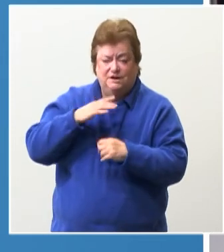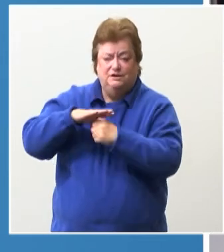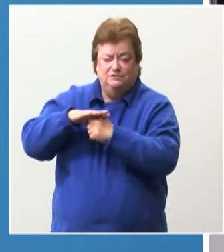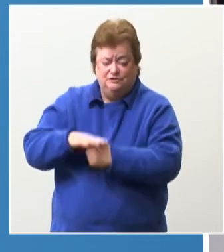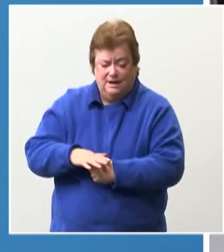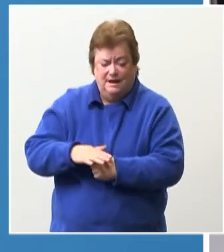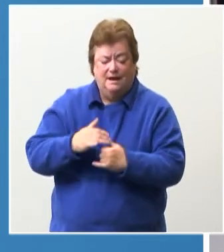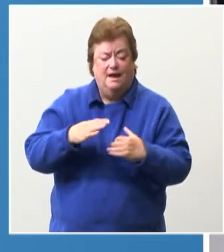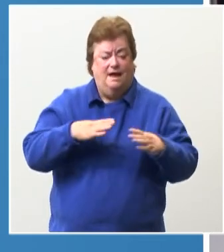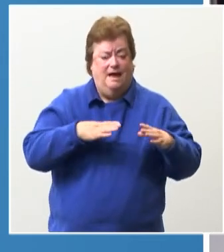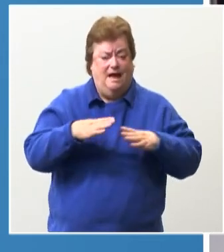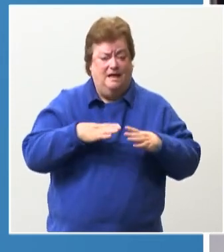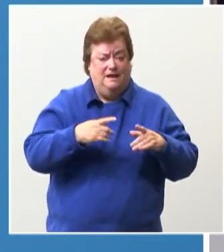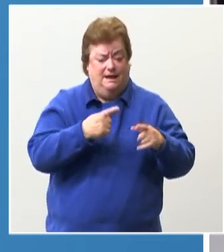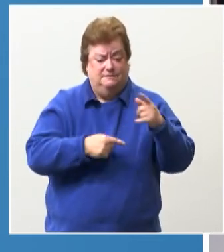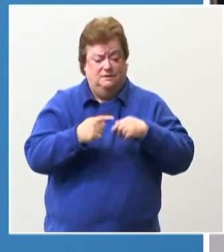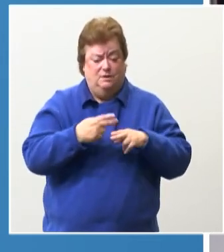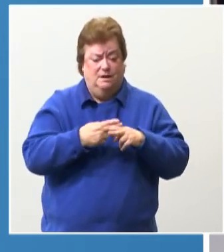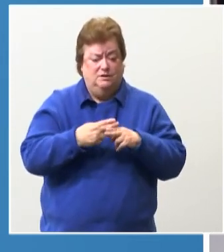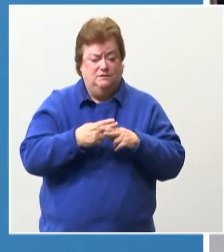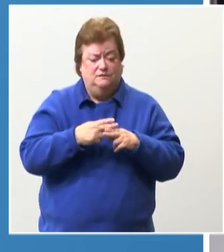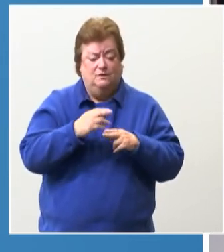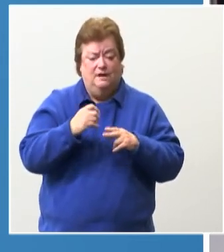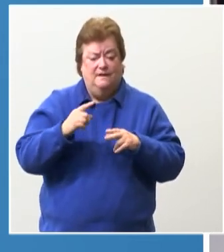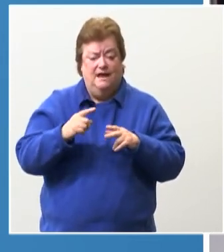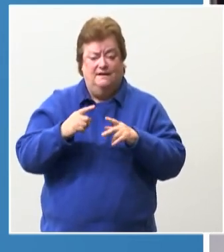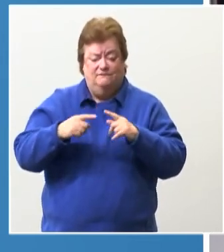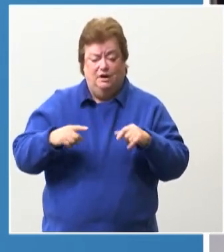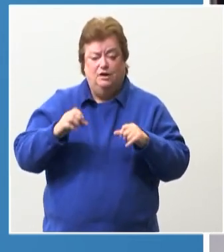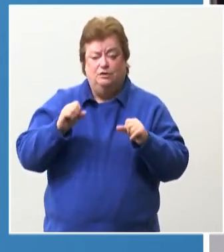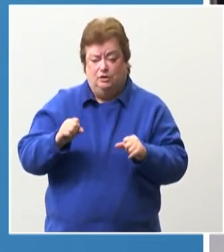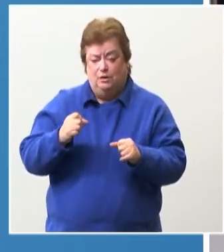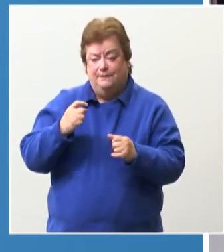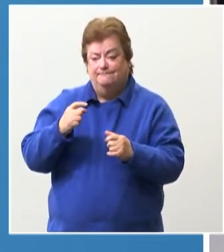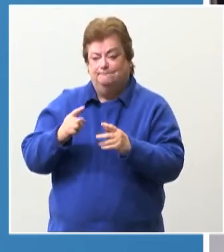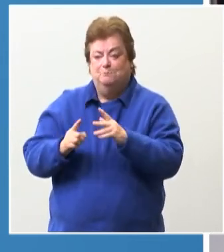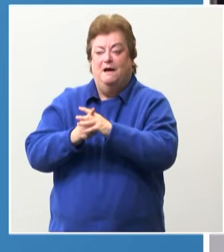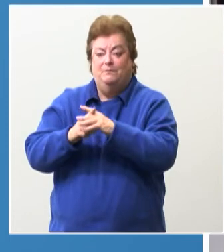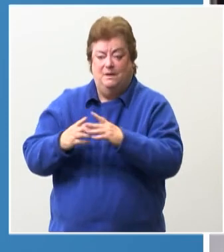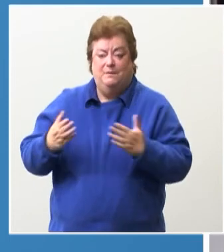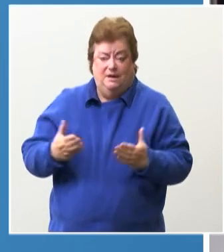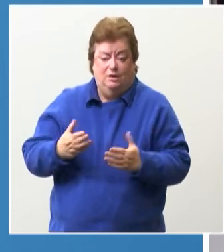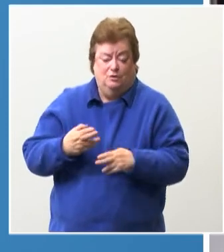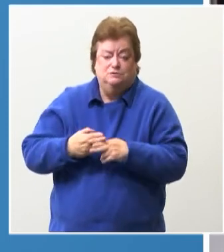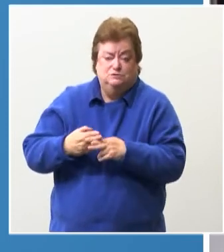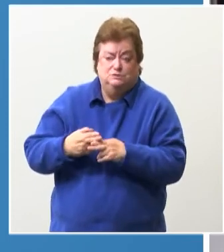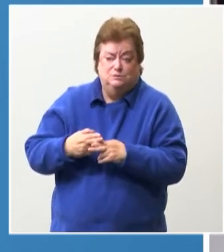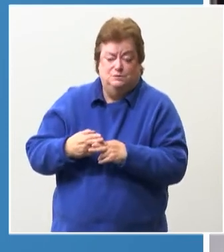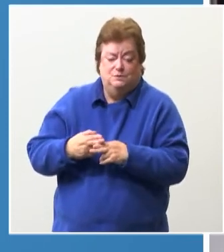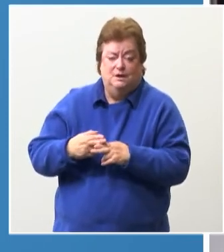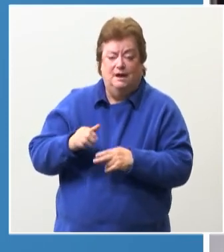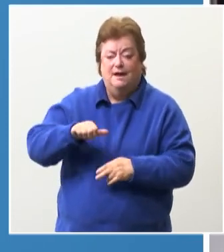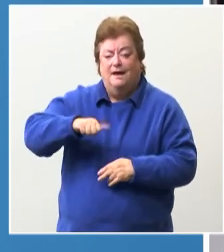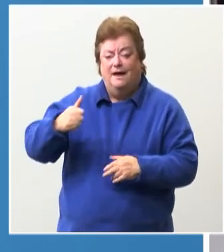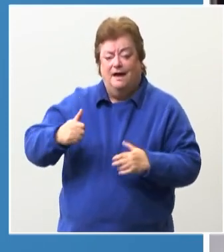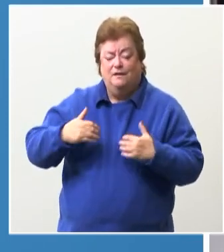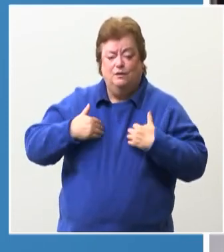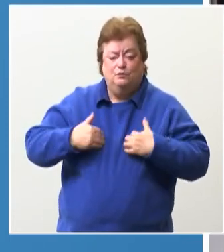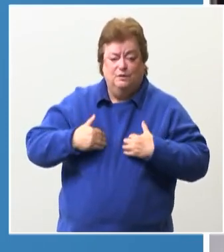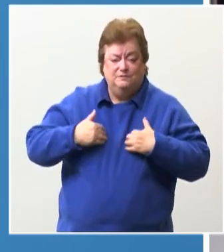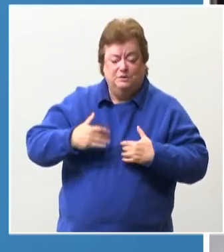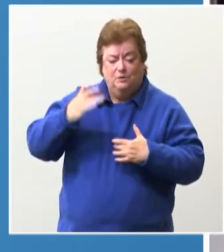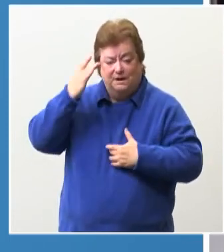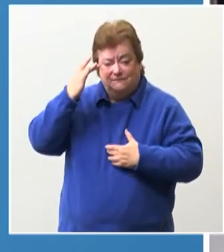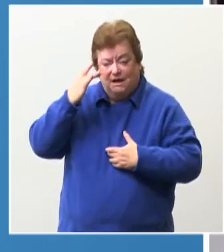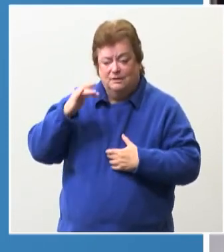are approaching and the variant could be detected locally soon. On top of that, other respiratory viruses